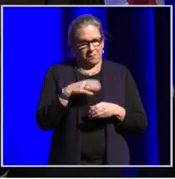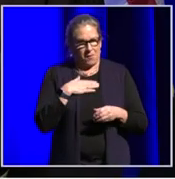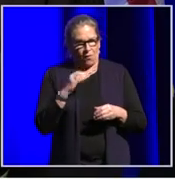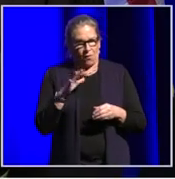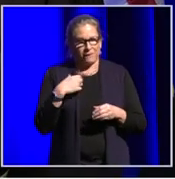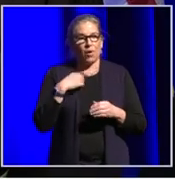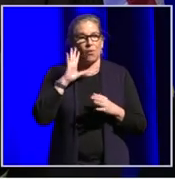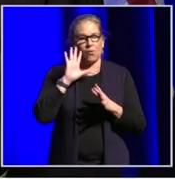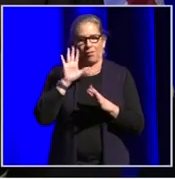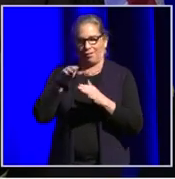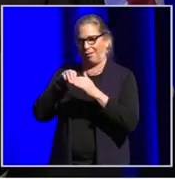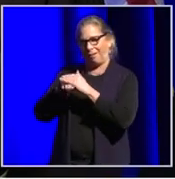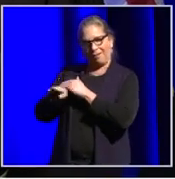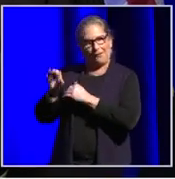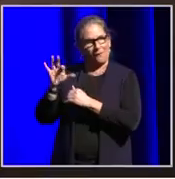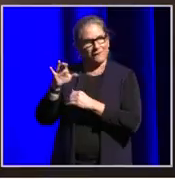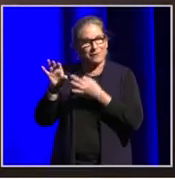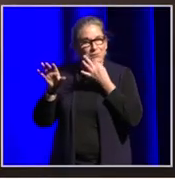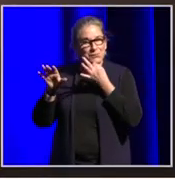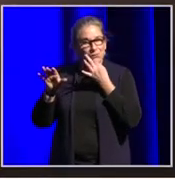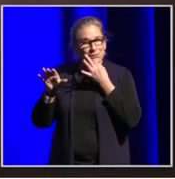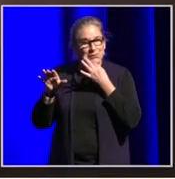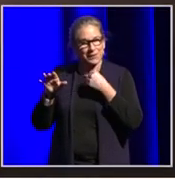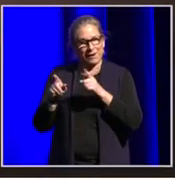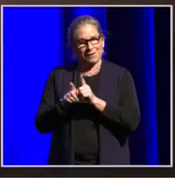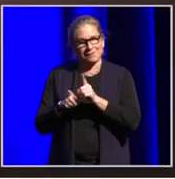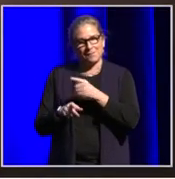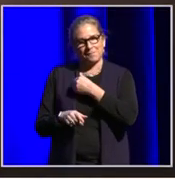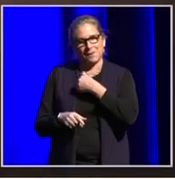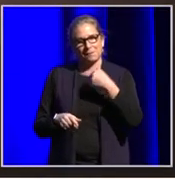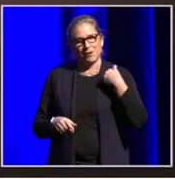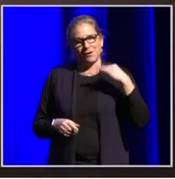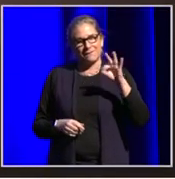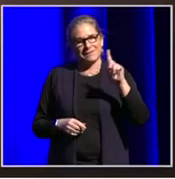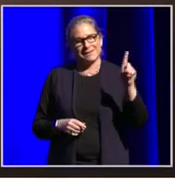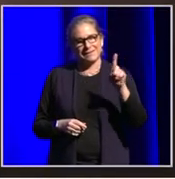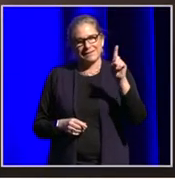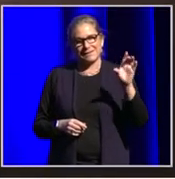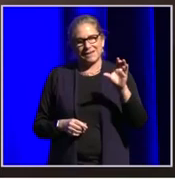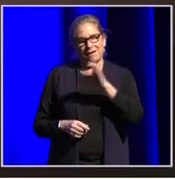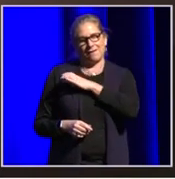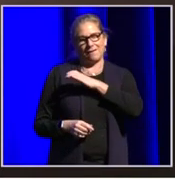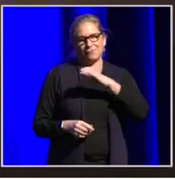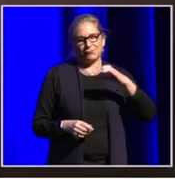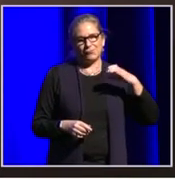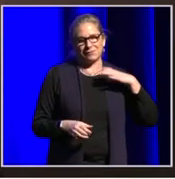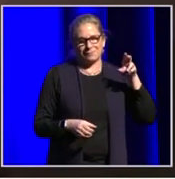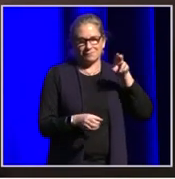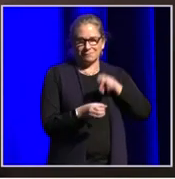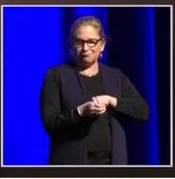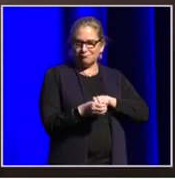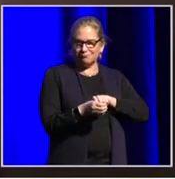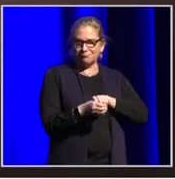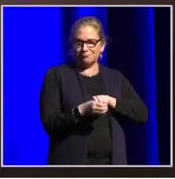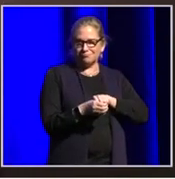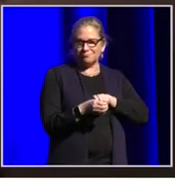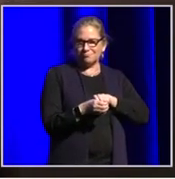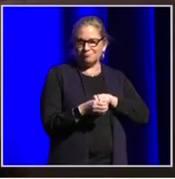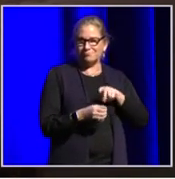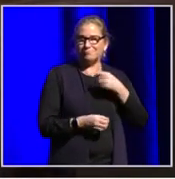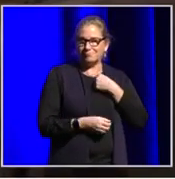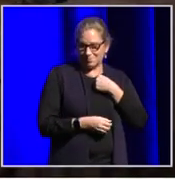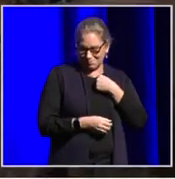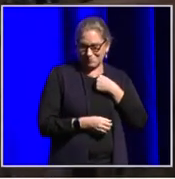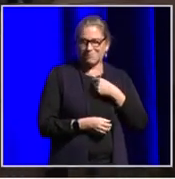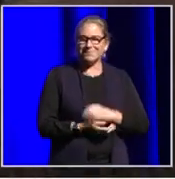Council of the District of Columbia. Of member of the Council of the District of Columbia. On which I am about to enter. On which I am about to